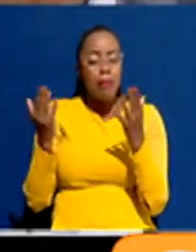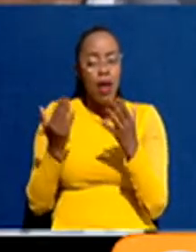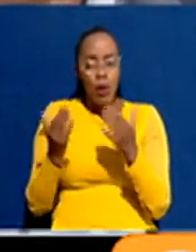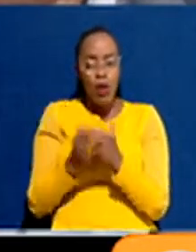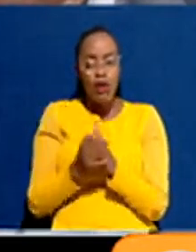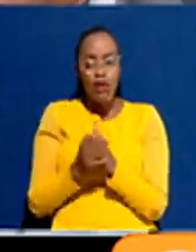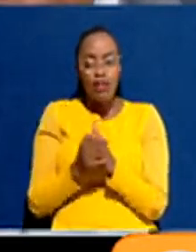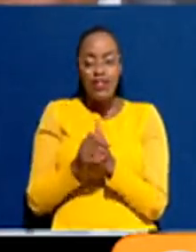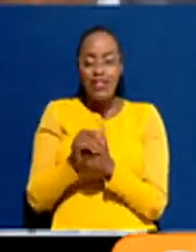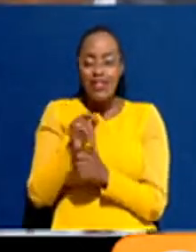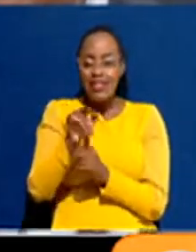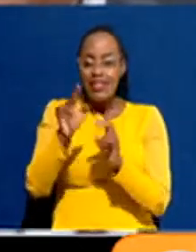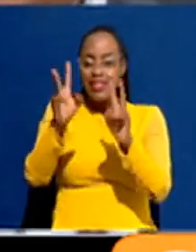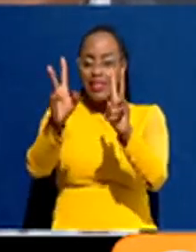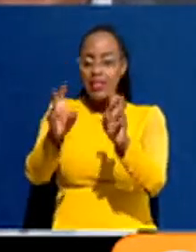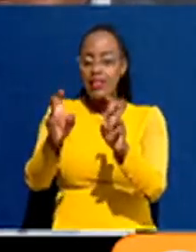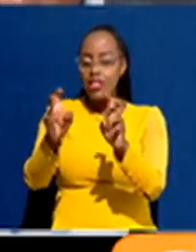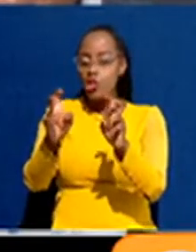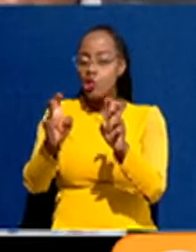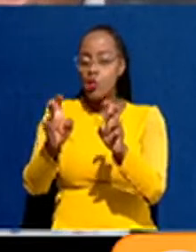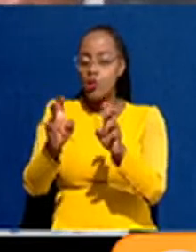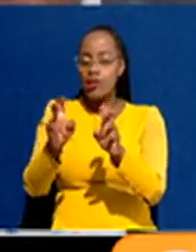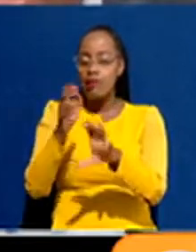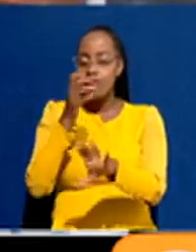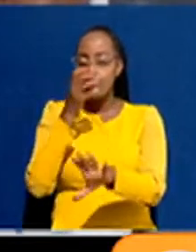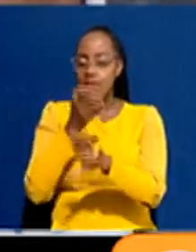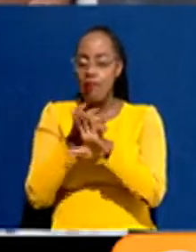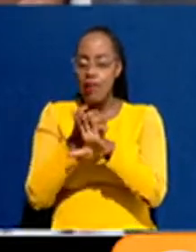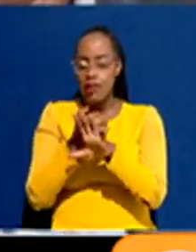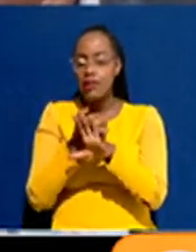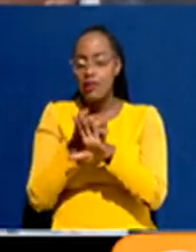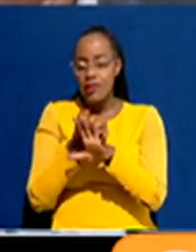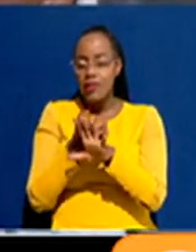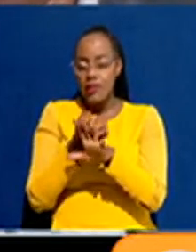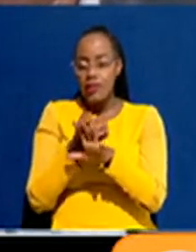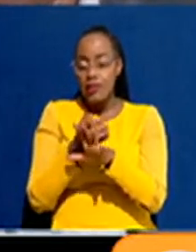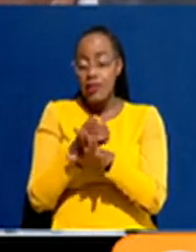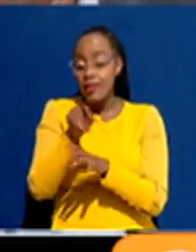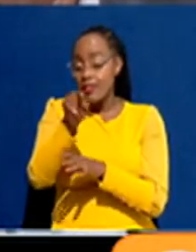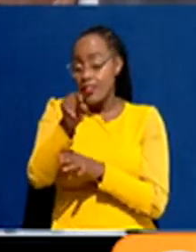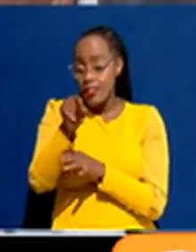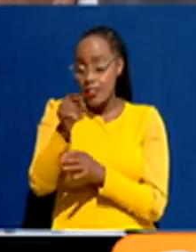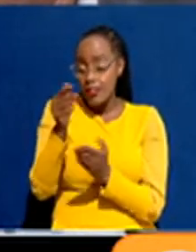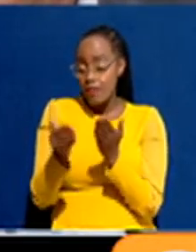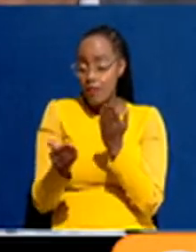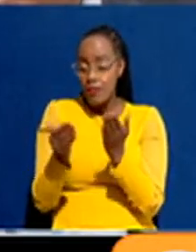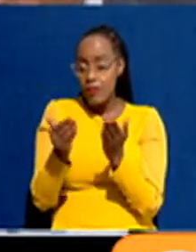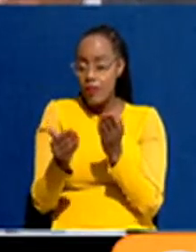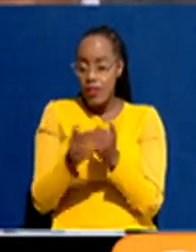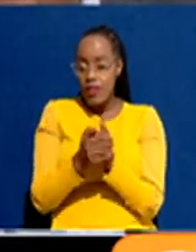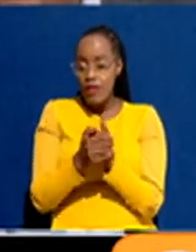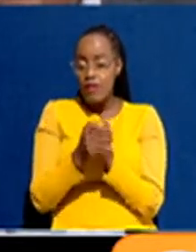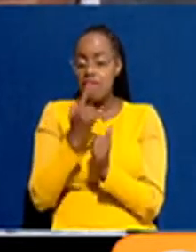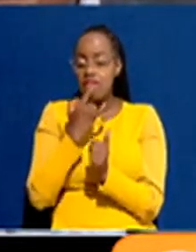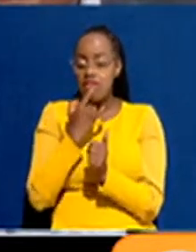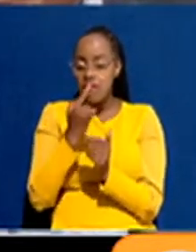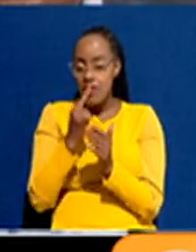It's a contentious issue, and maybe it's said